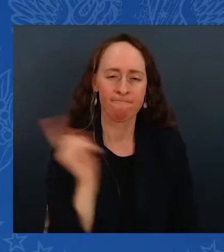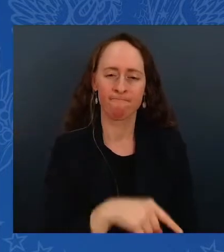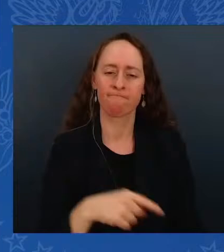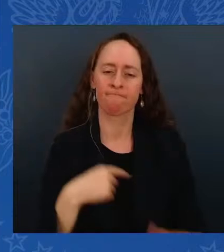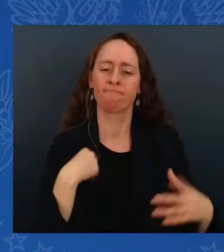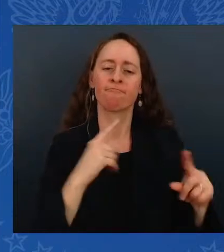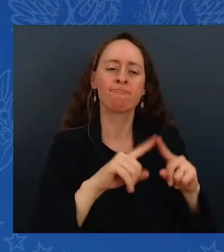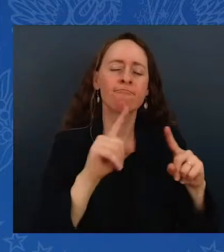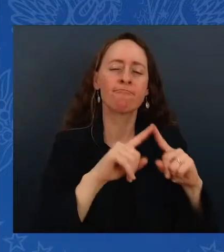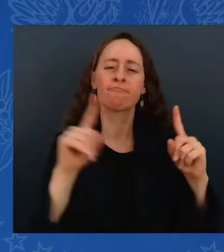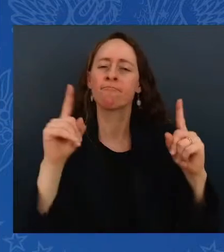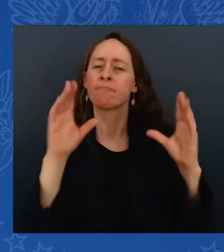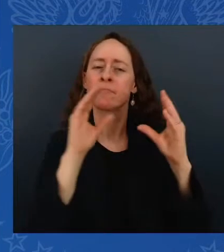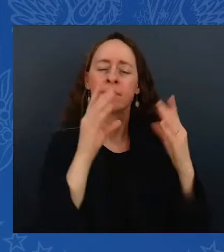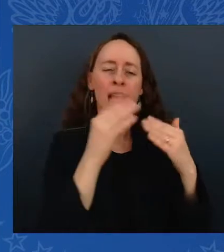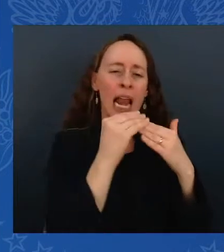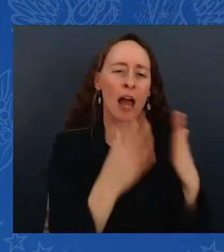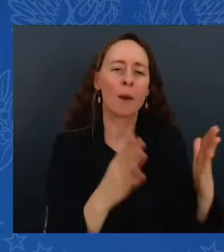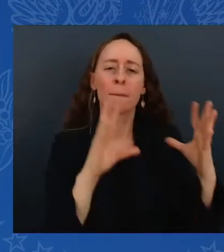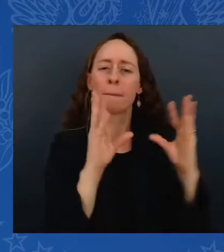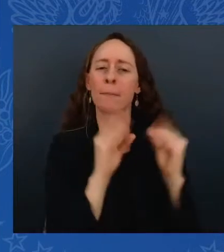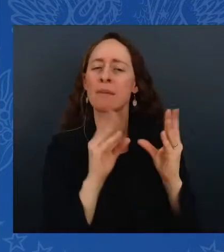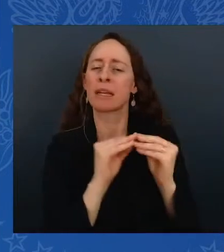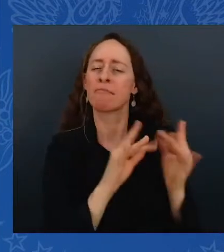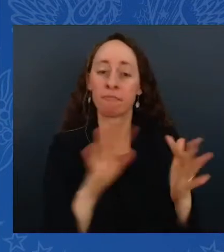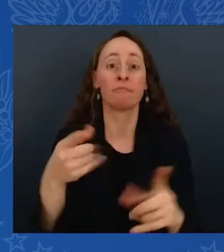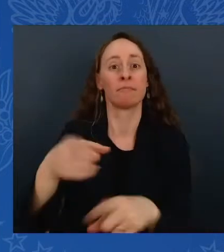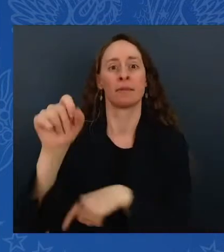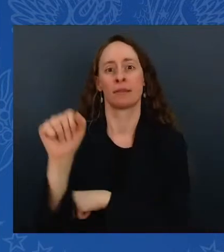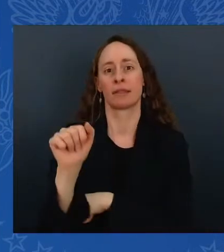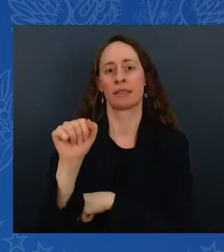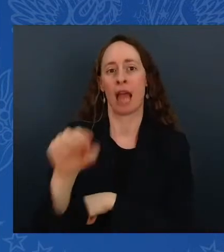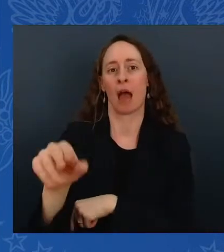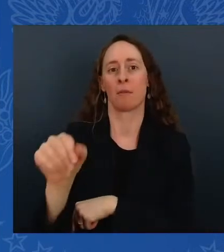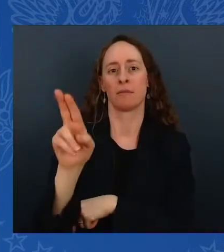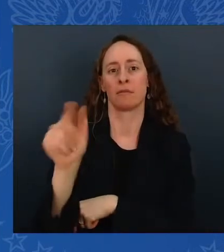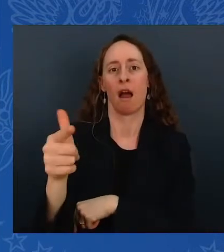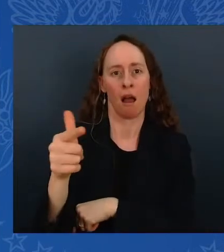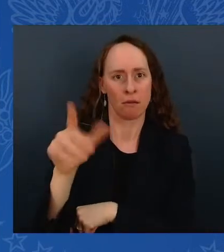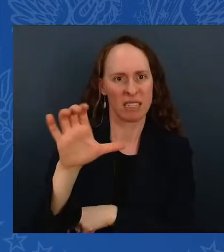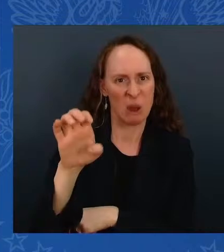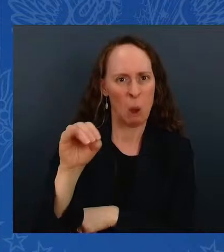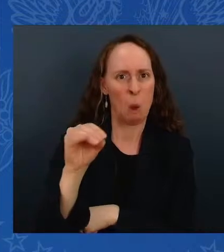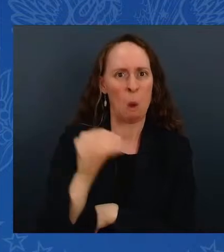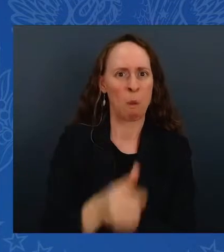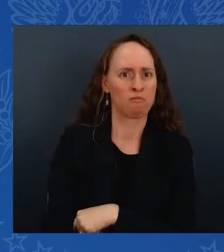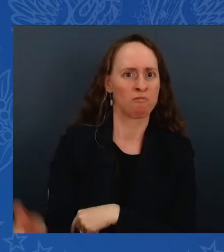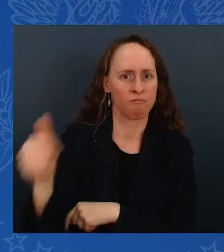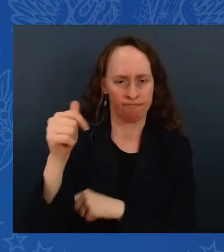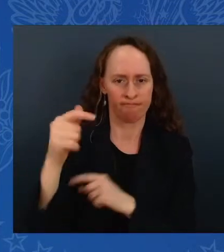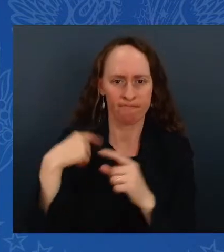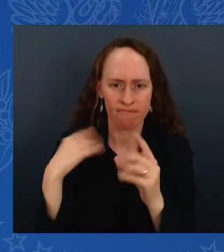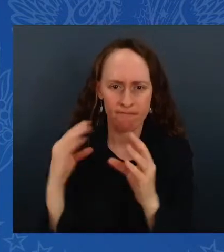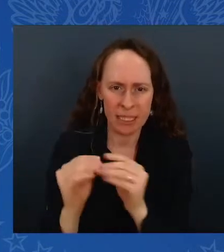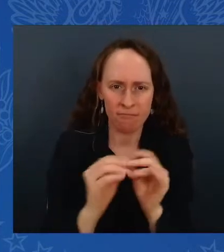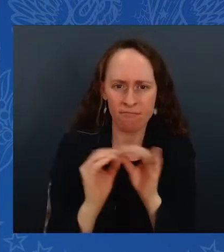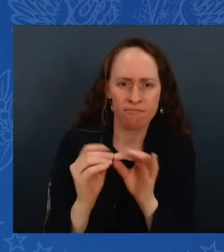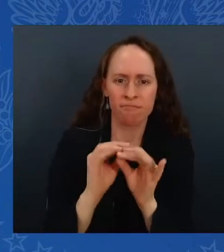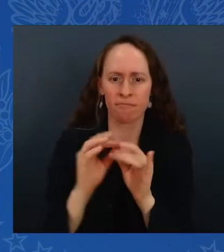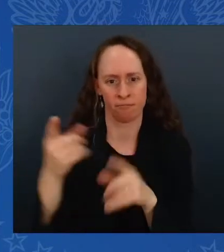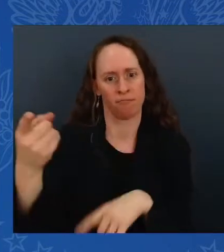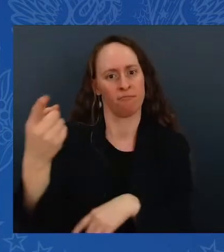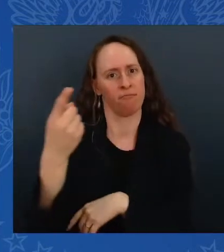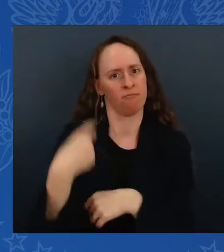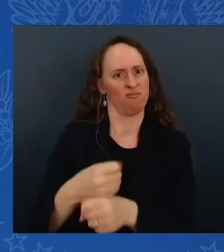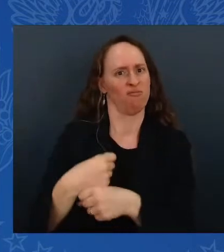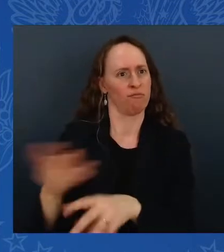Samsung. They were manufacturing a significant portion of the chips in the world. I sat with them and encouraged both of